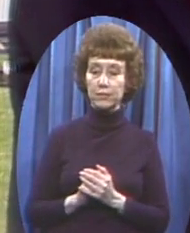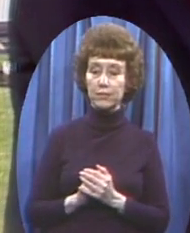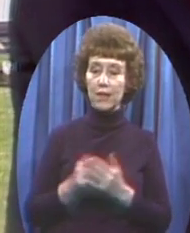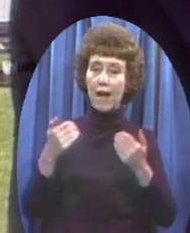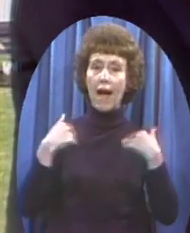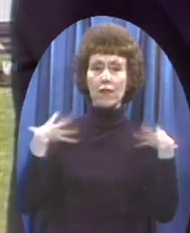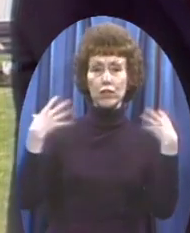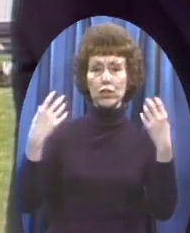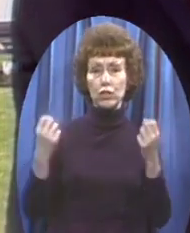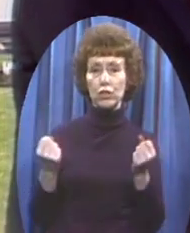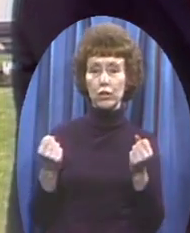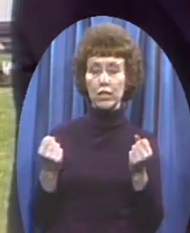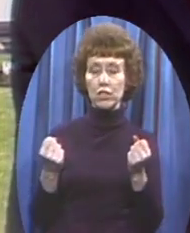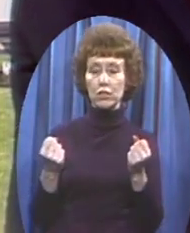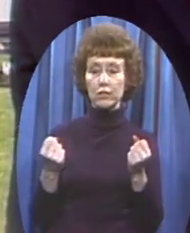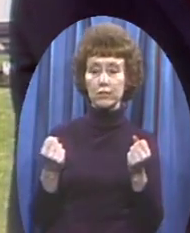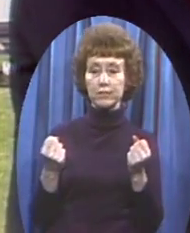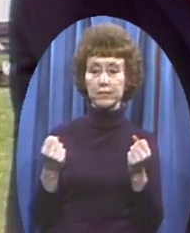Have the courage to